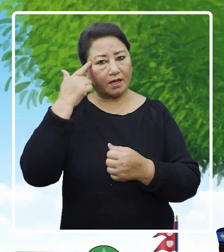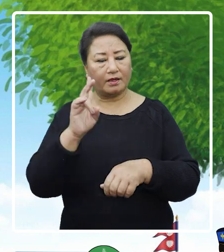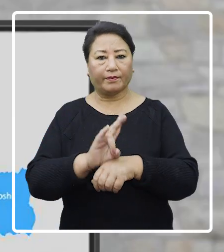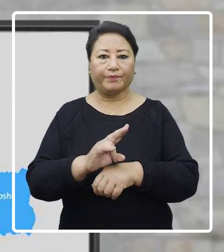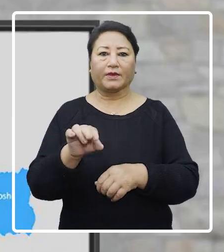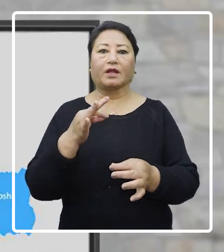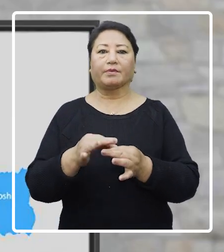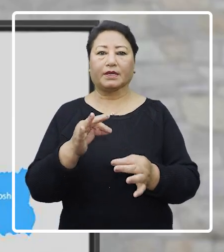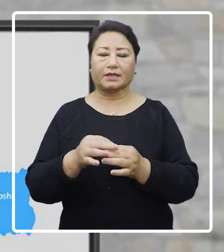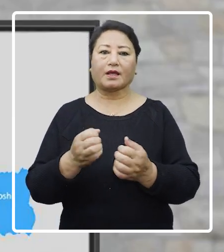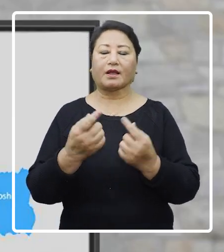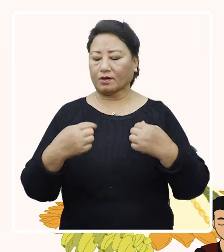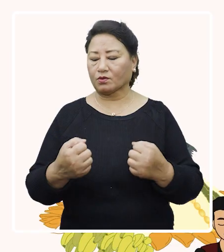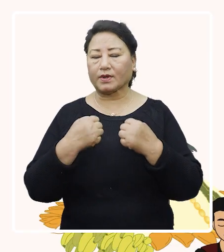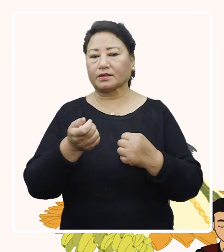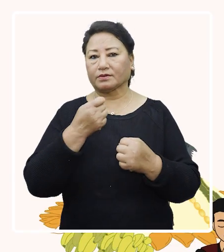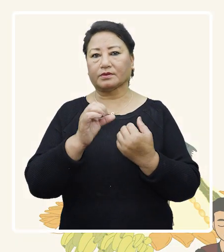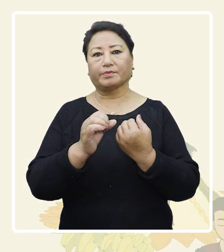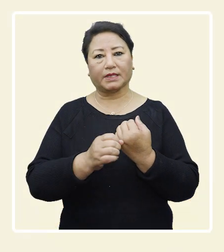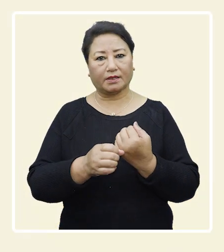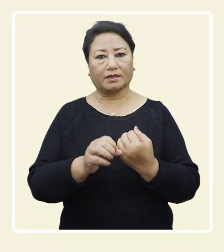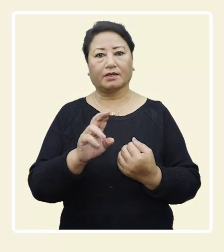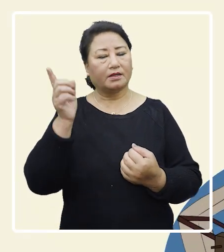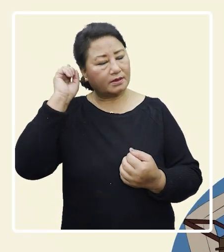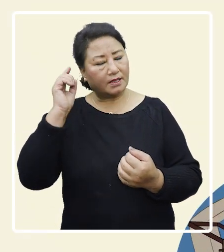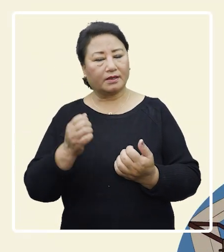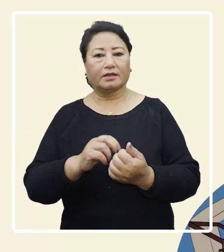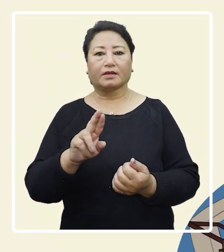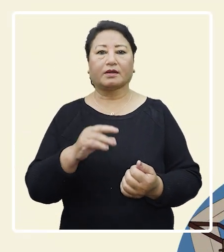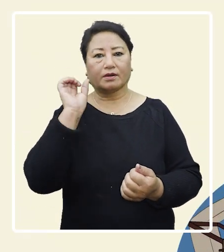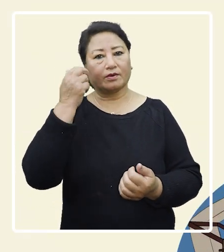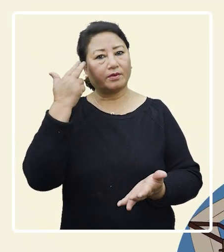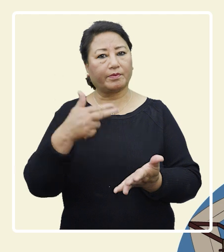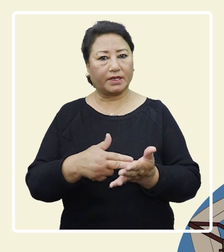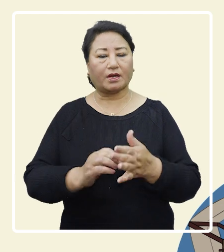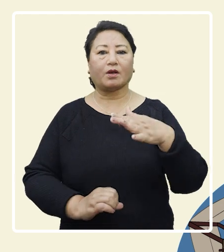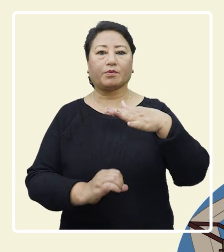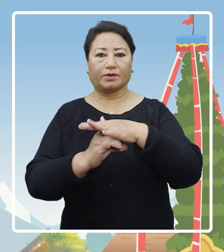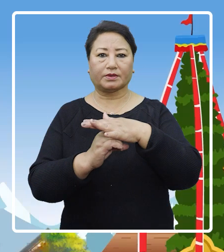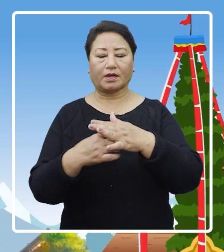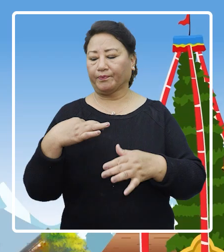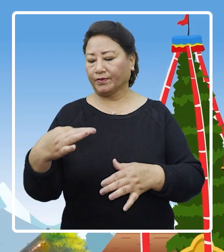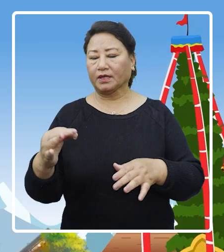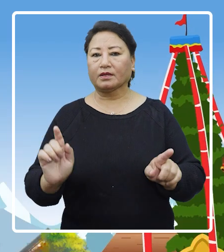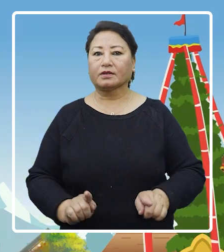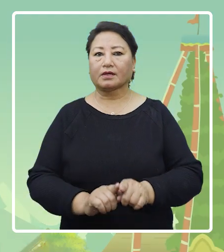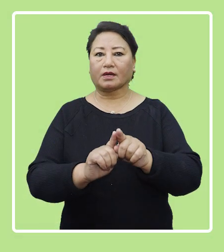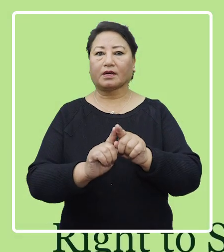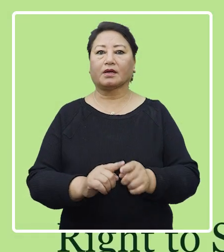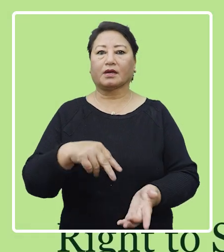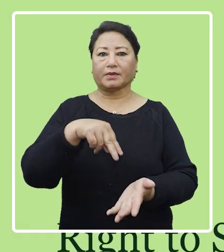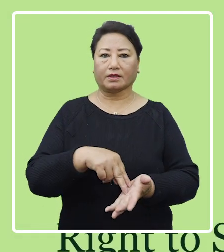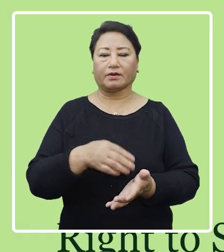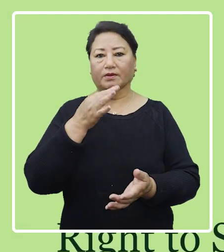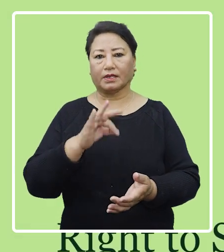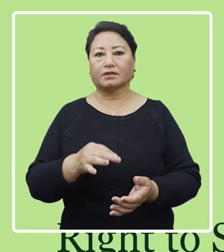meaningful representation. All these aspects should be ensured in mother tongue, respect traditional knowledge and skills, culture identity,